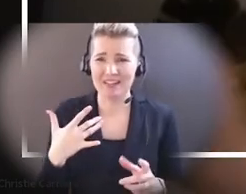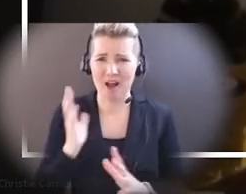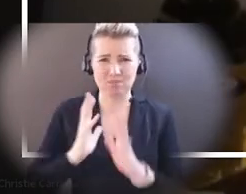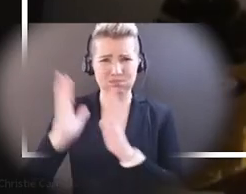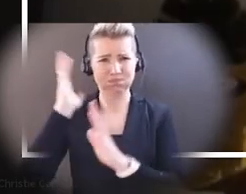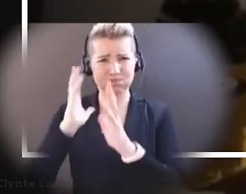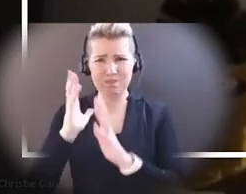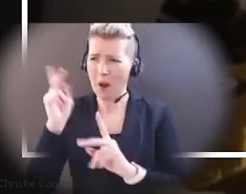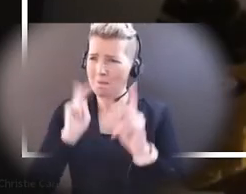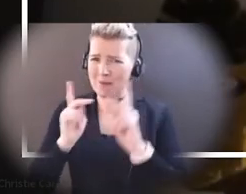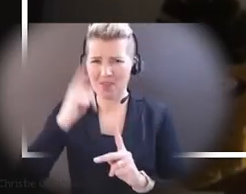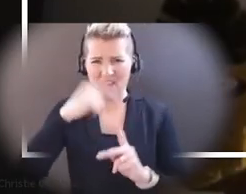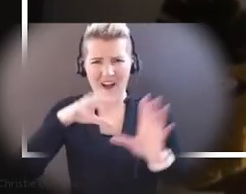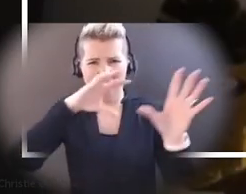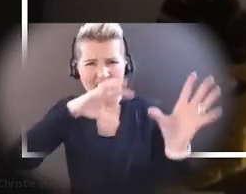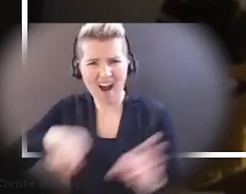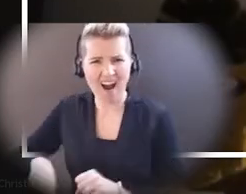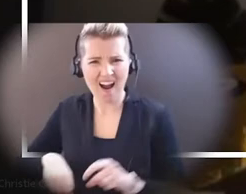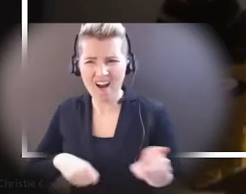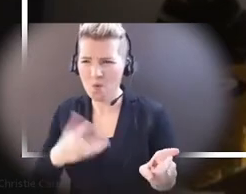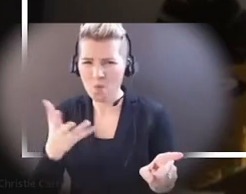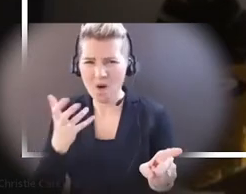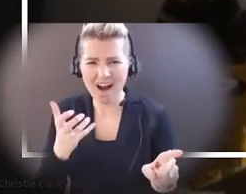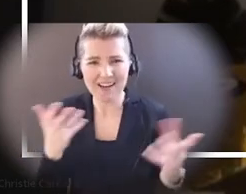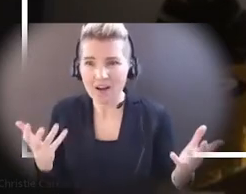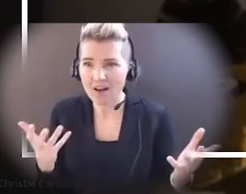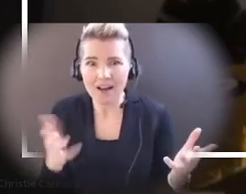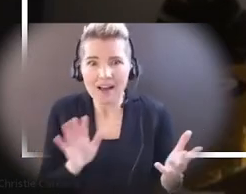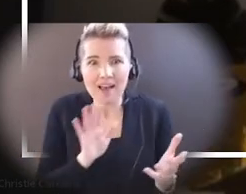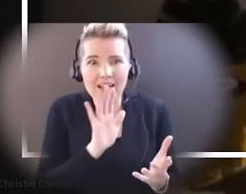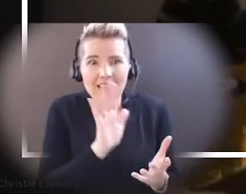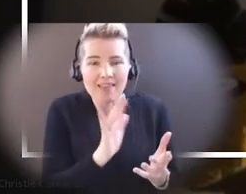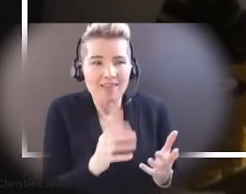Like, even just going by your video, it's so visually beautiful to me.